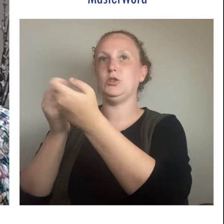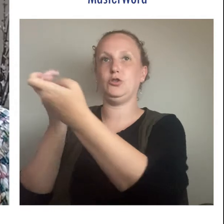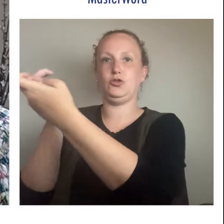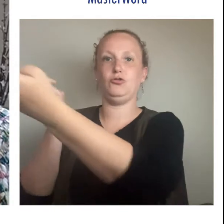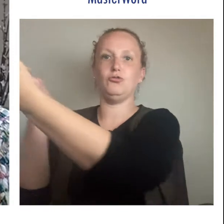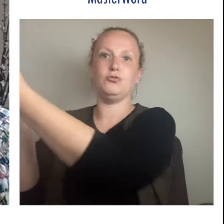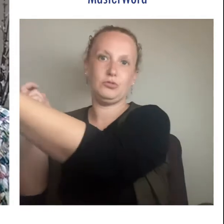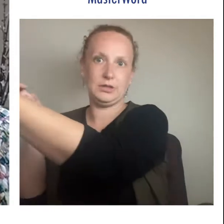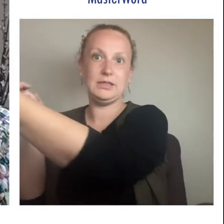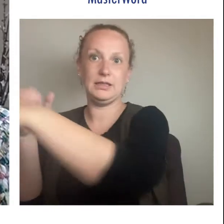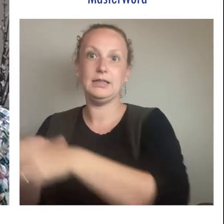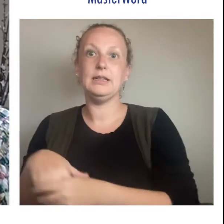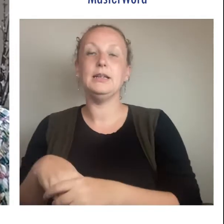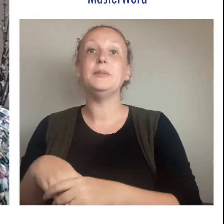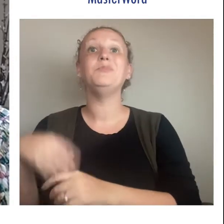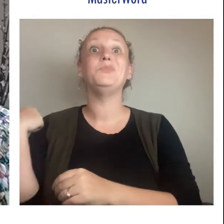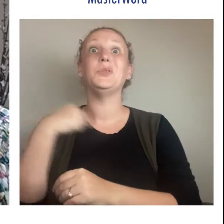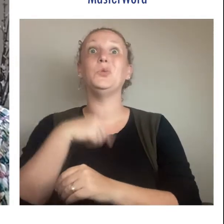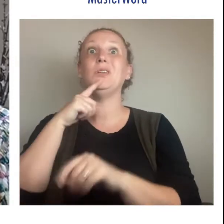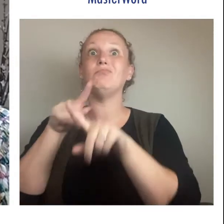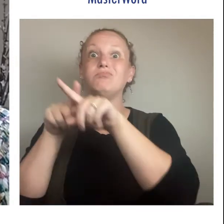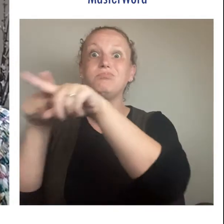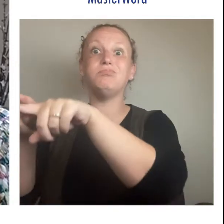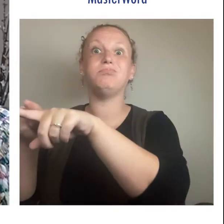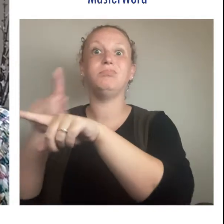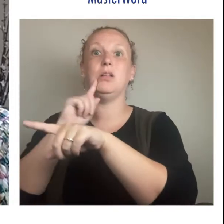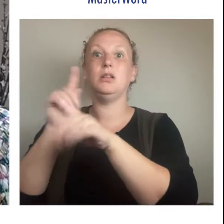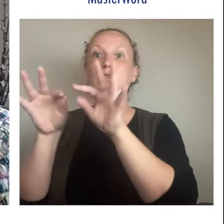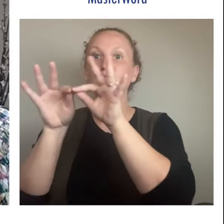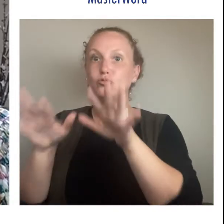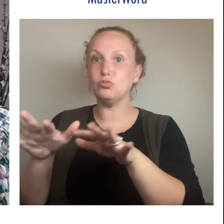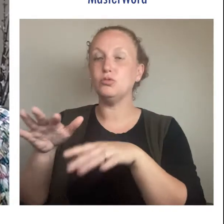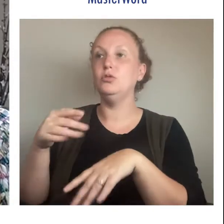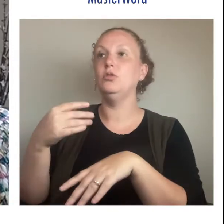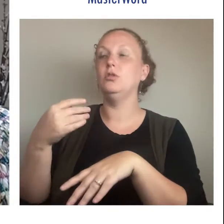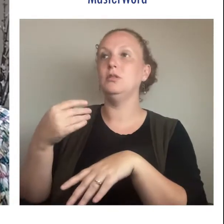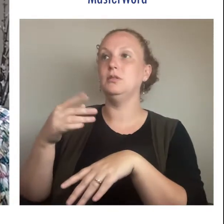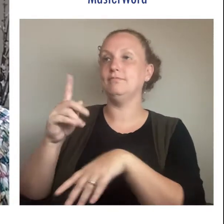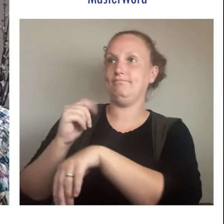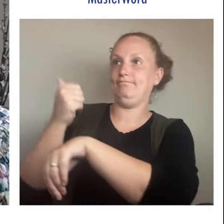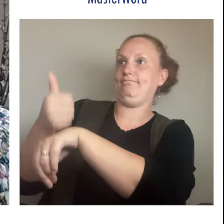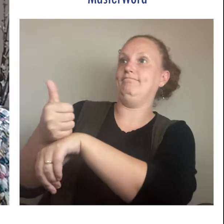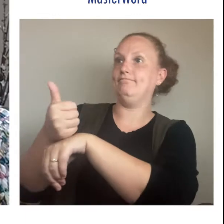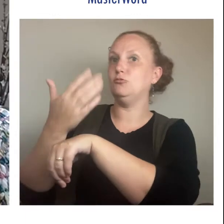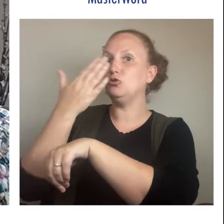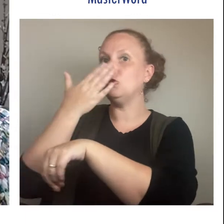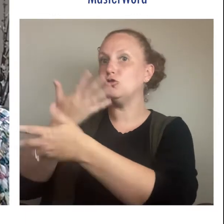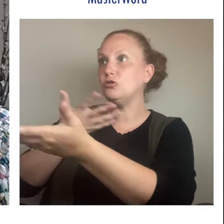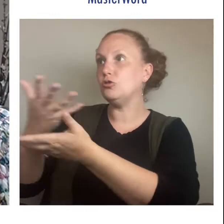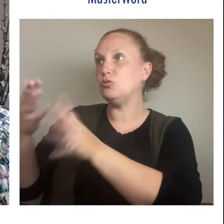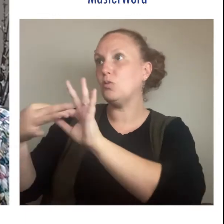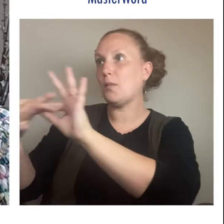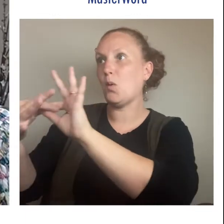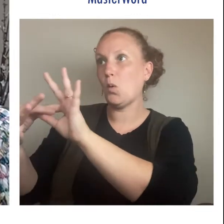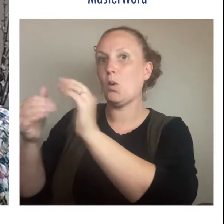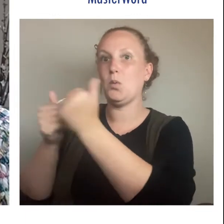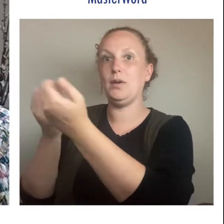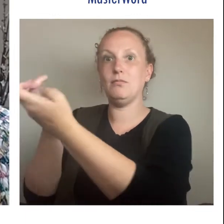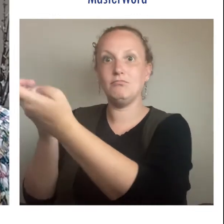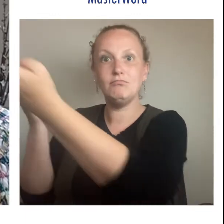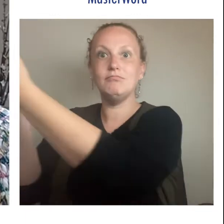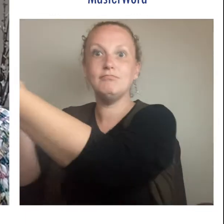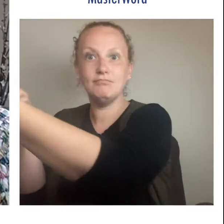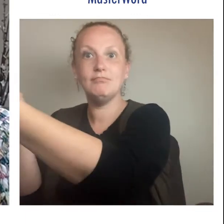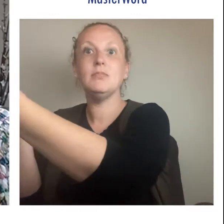and so you rely on the interpreter to try and establish a good rapport with the jury in